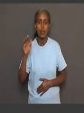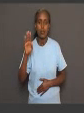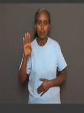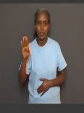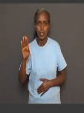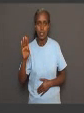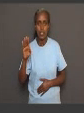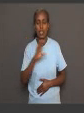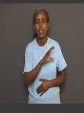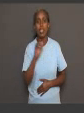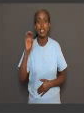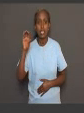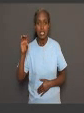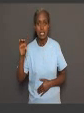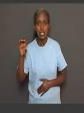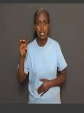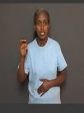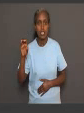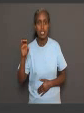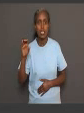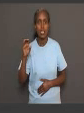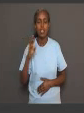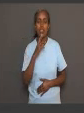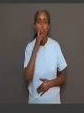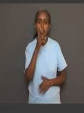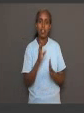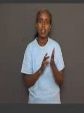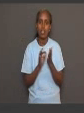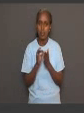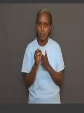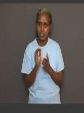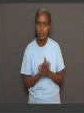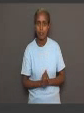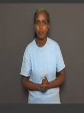b, and c are real numbers.